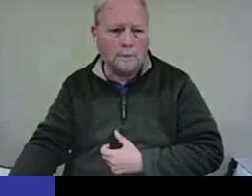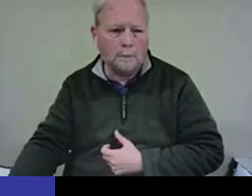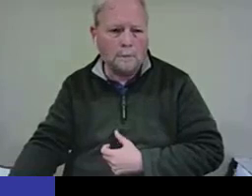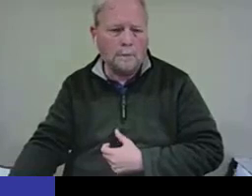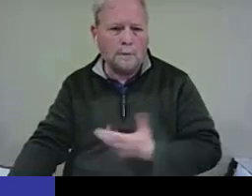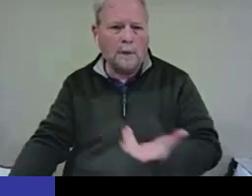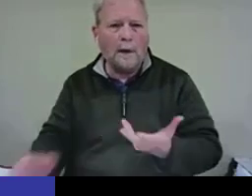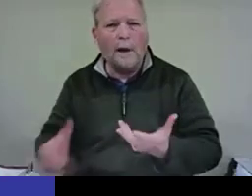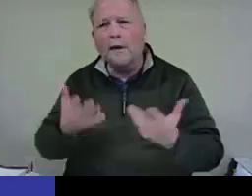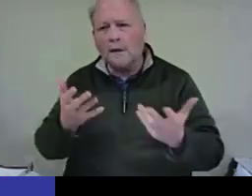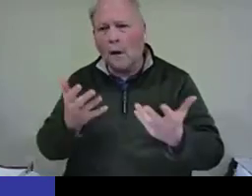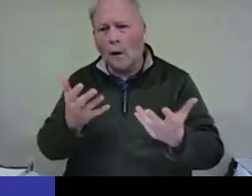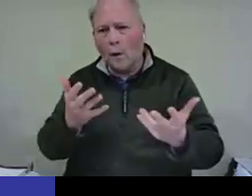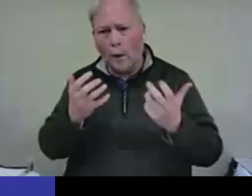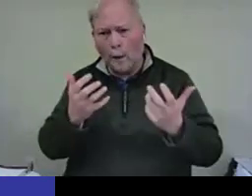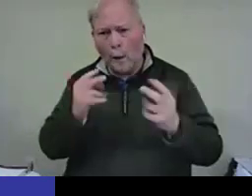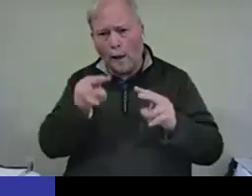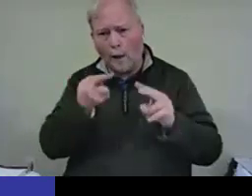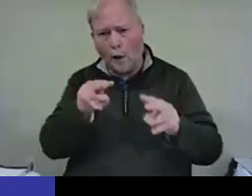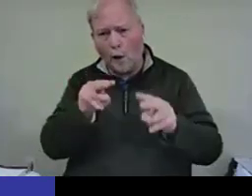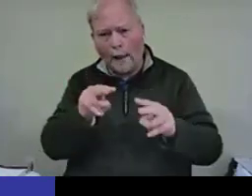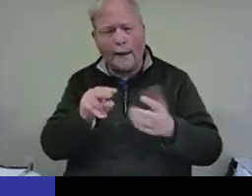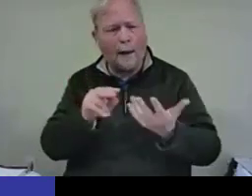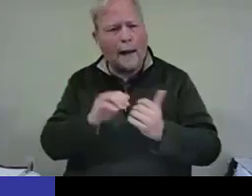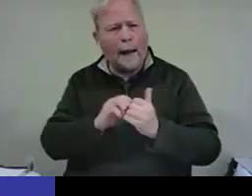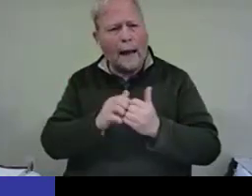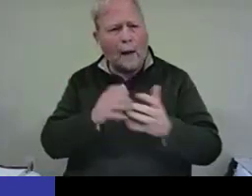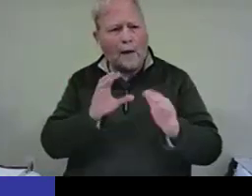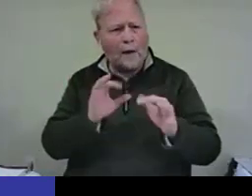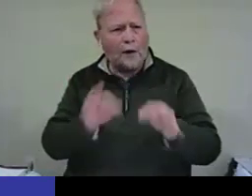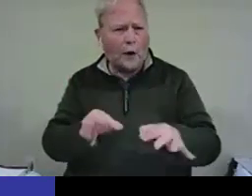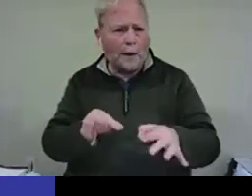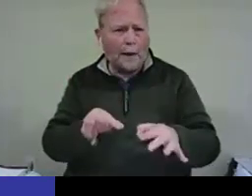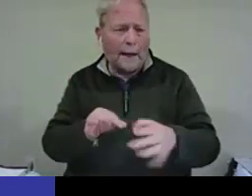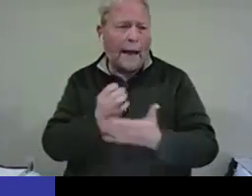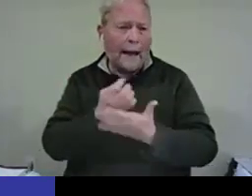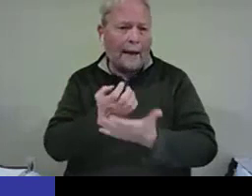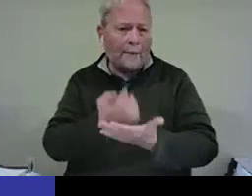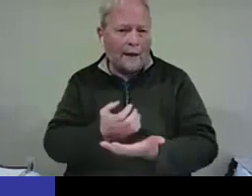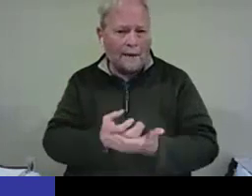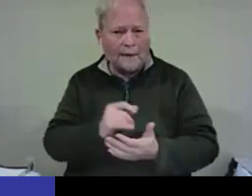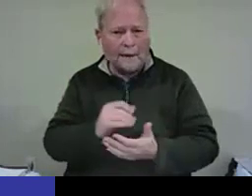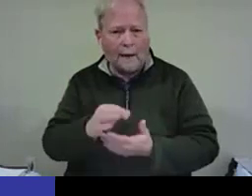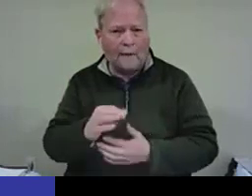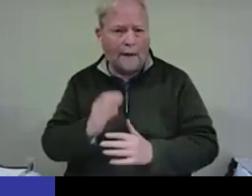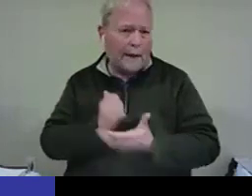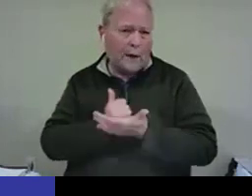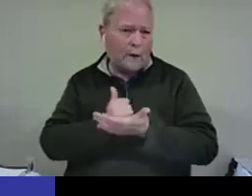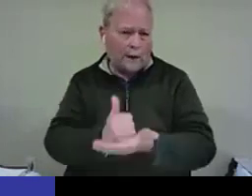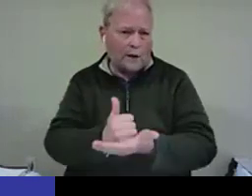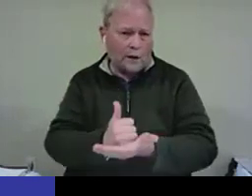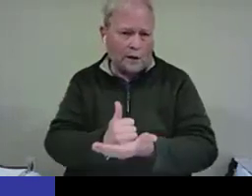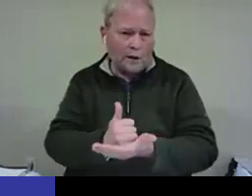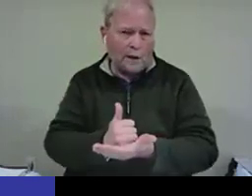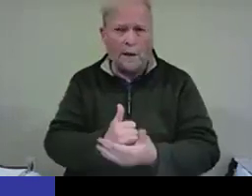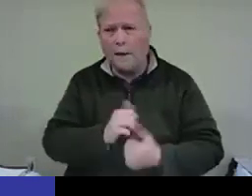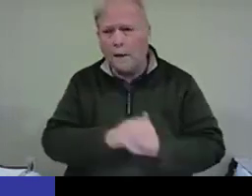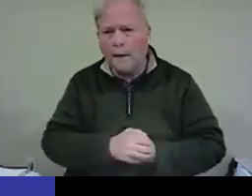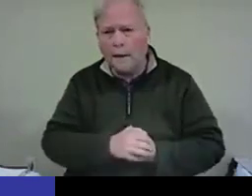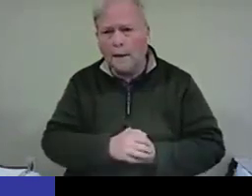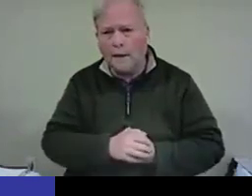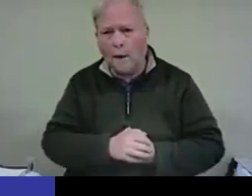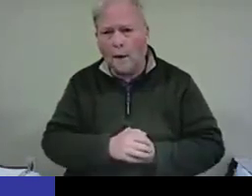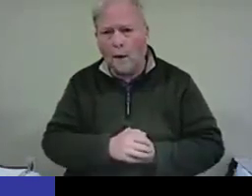evidence base of interventions. One thing I would recommend is starting with something called data-based individualization.